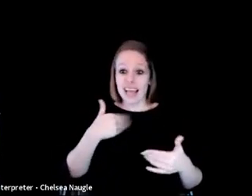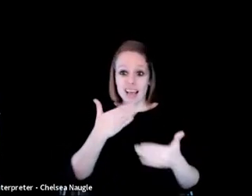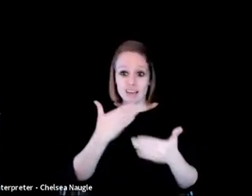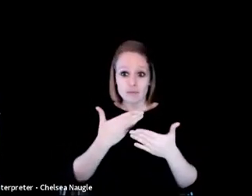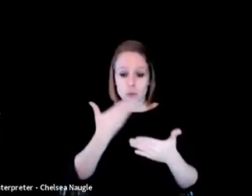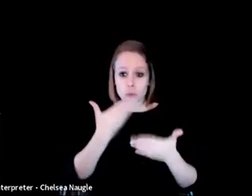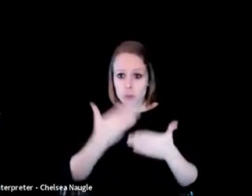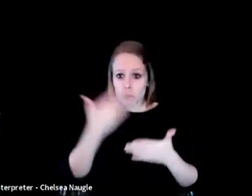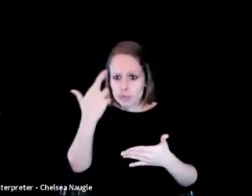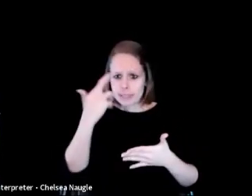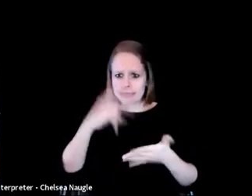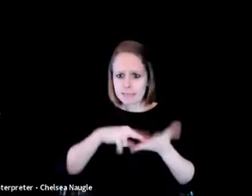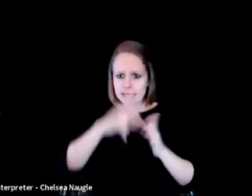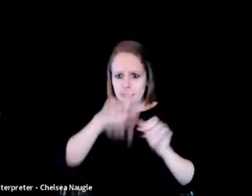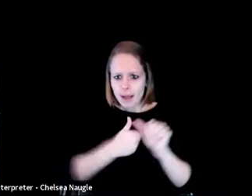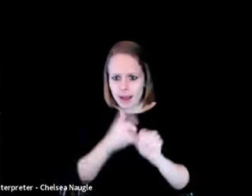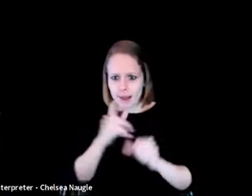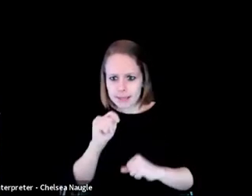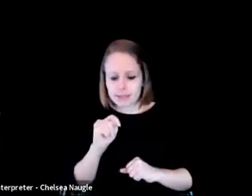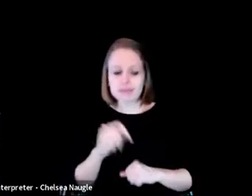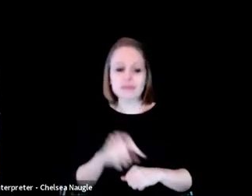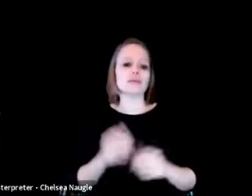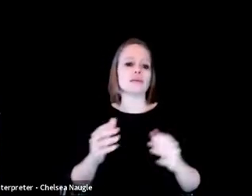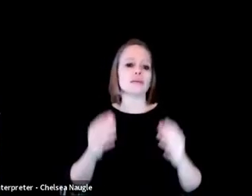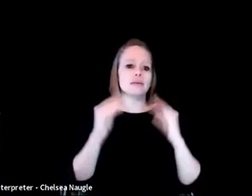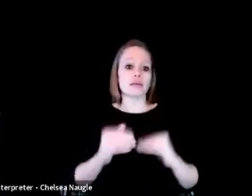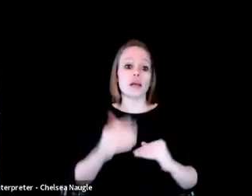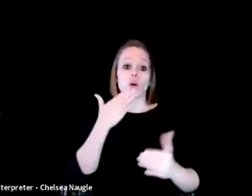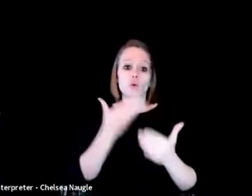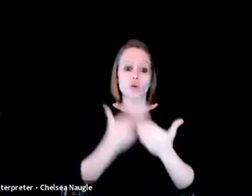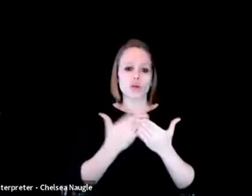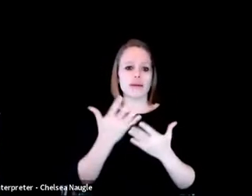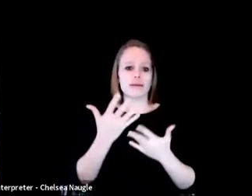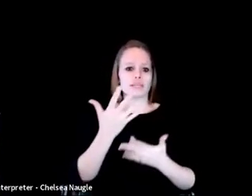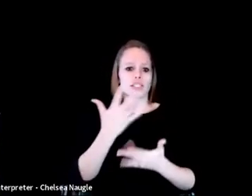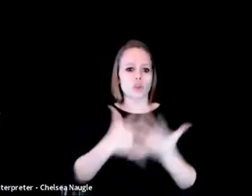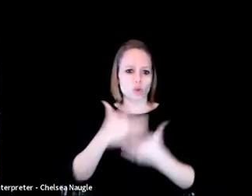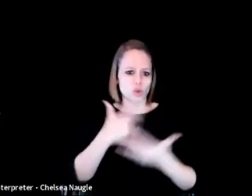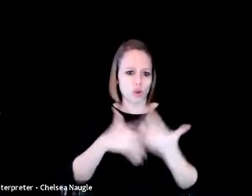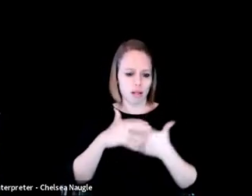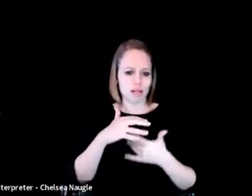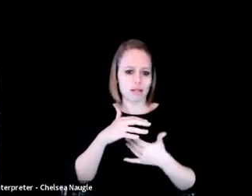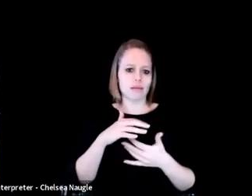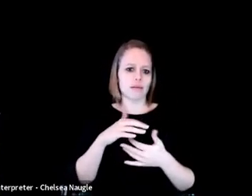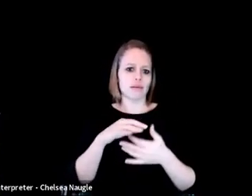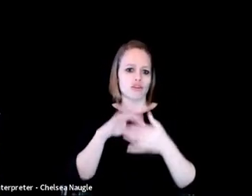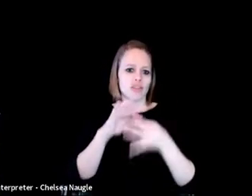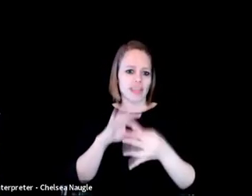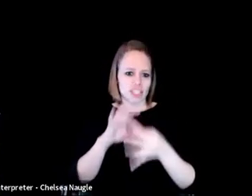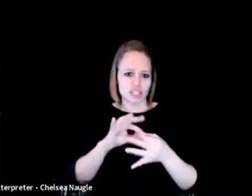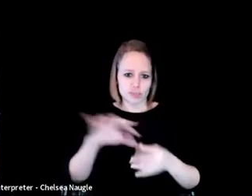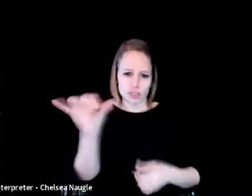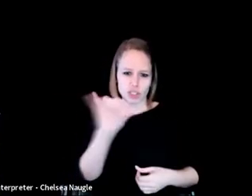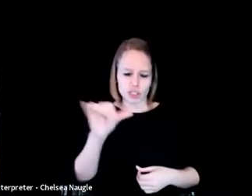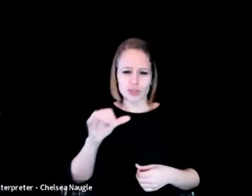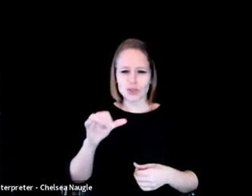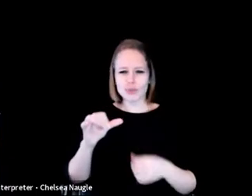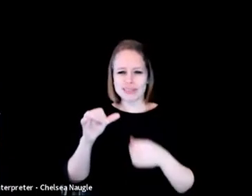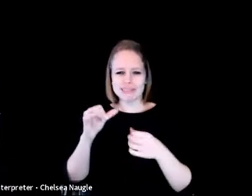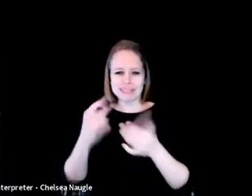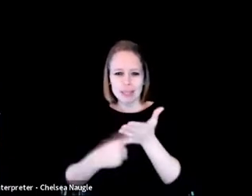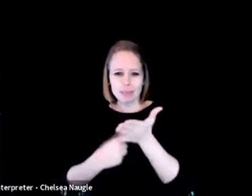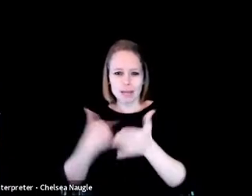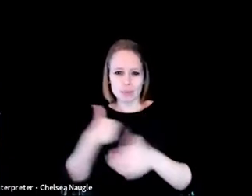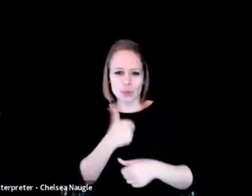have to always be thinking about social relationships, I think. I think that's something that's often overlooked in school, that we're not, but it's actually probably the